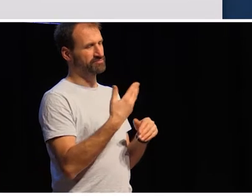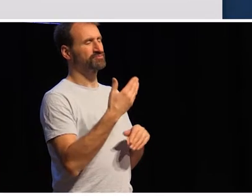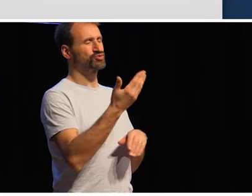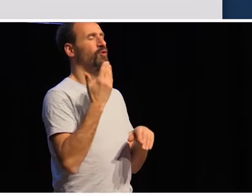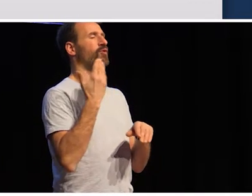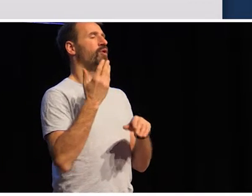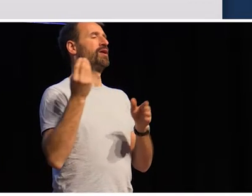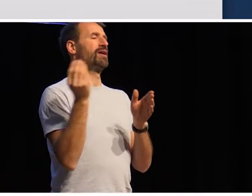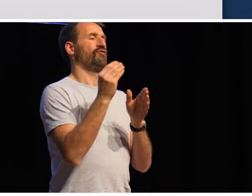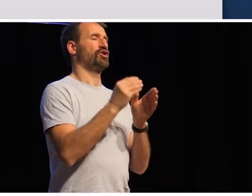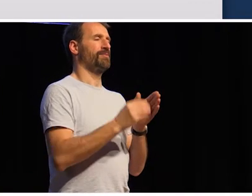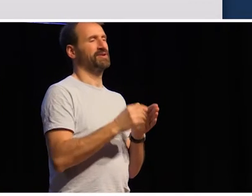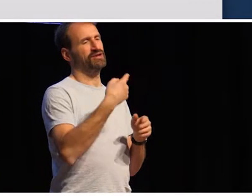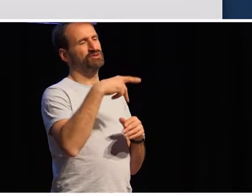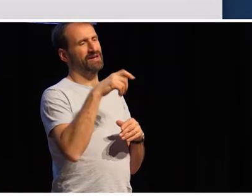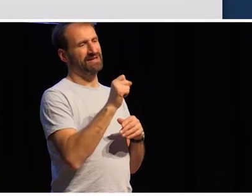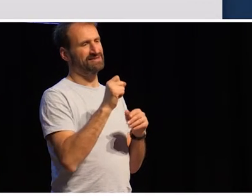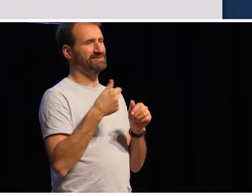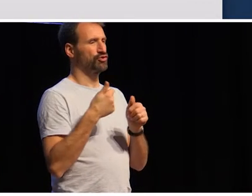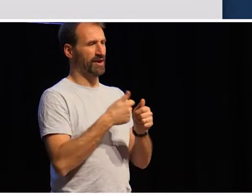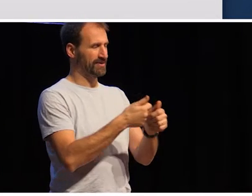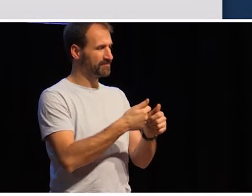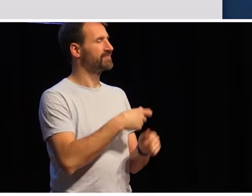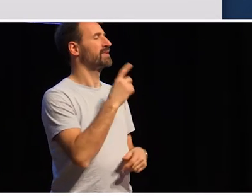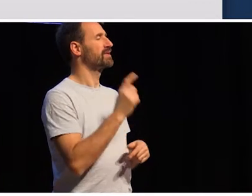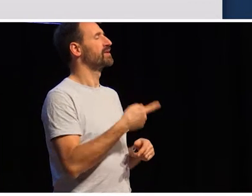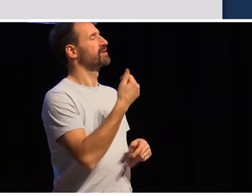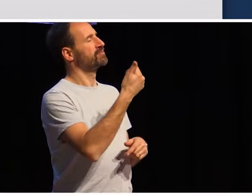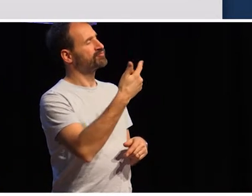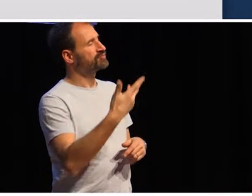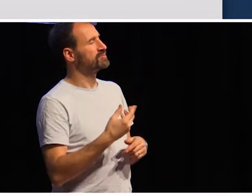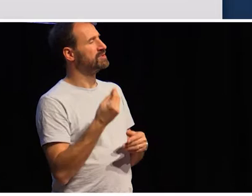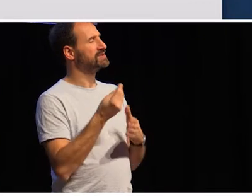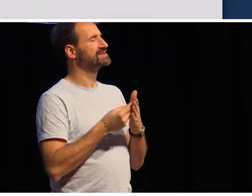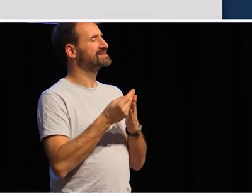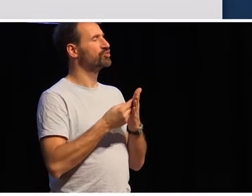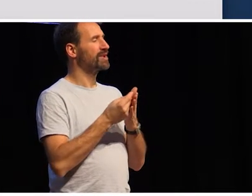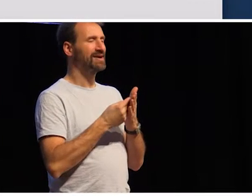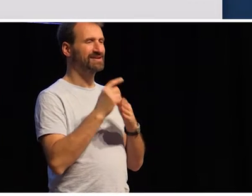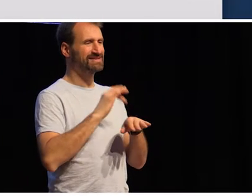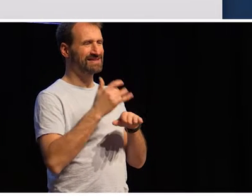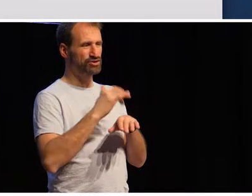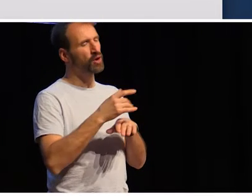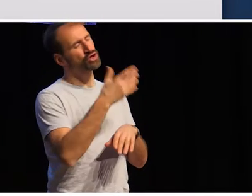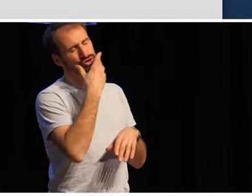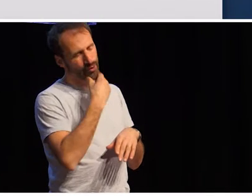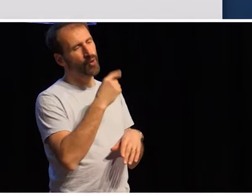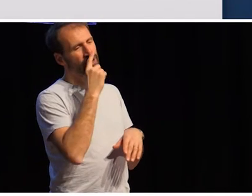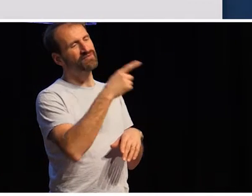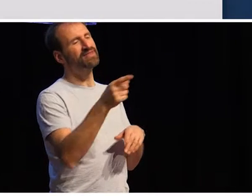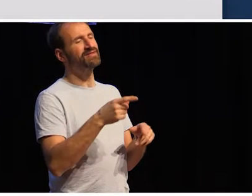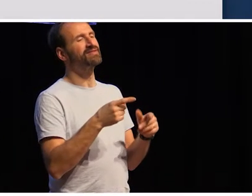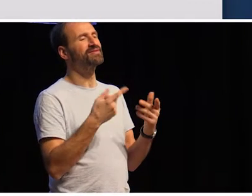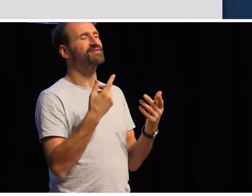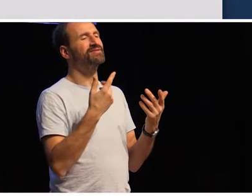track. Then there are a couple of simulated sensors, which is great if you want to play around but don't have any physical